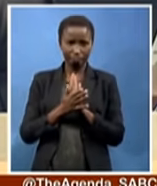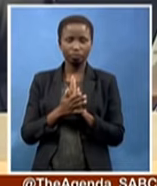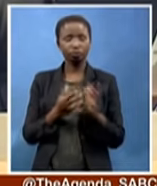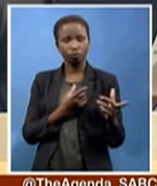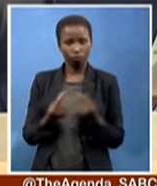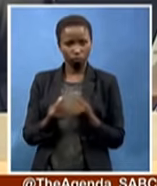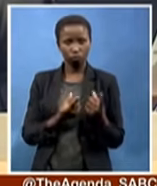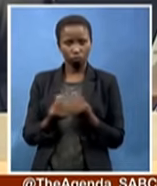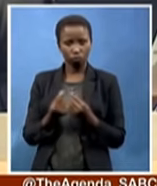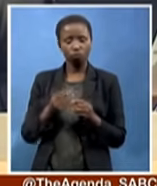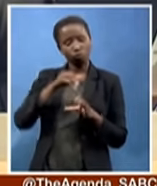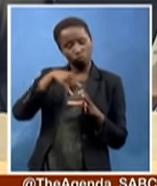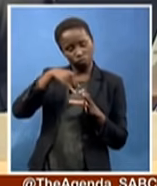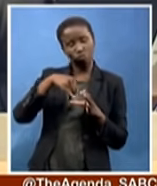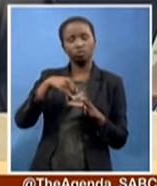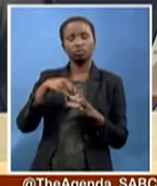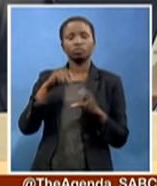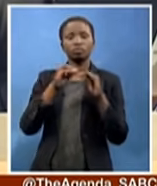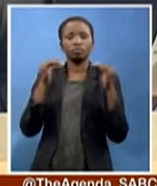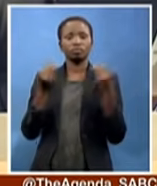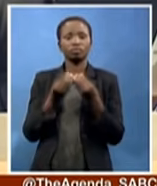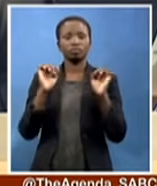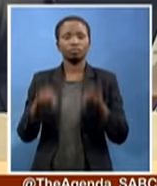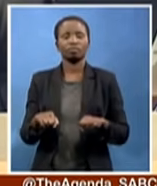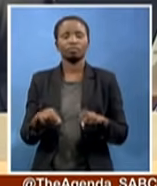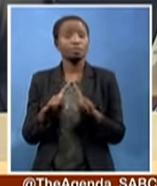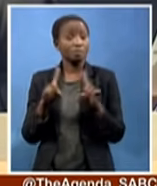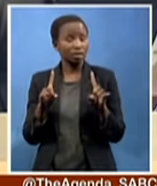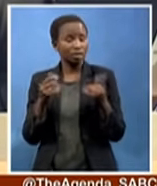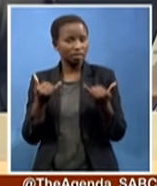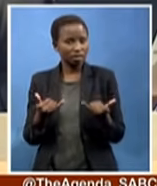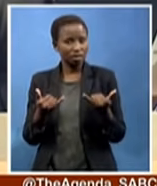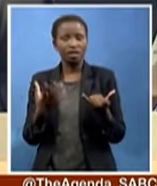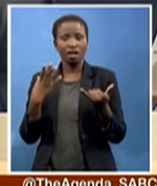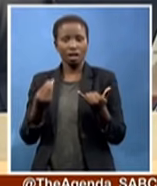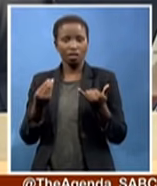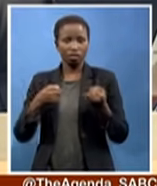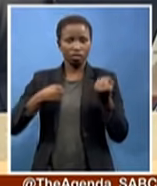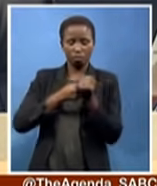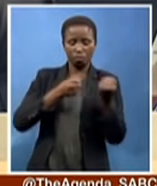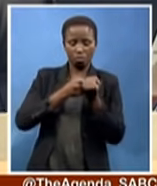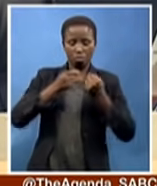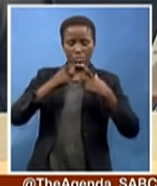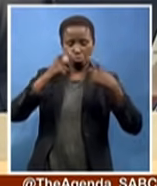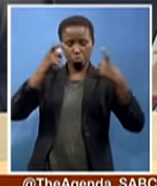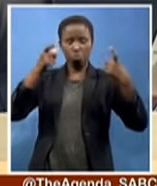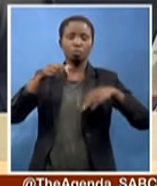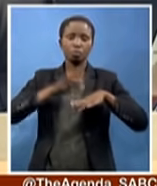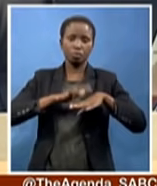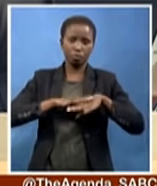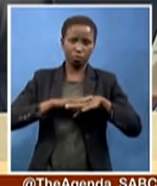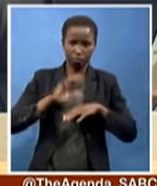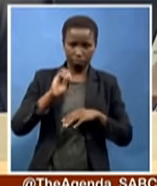However, there is now broad support within the organization for its implementation.